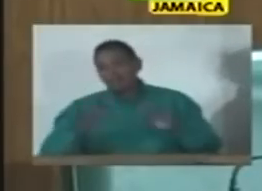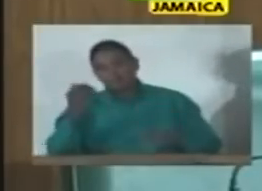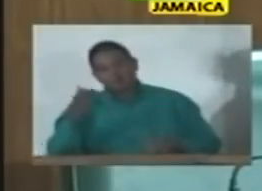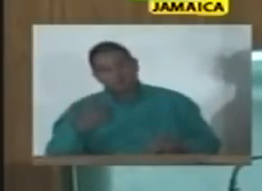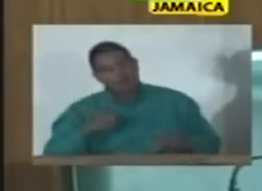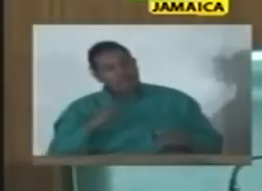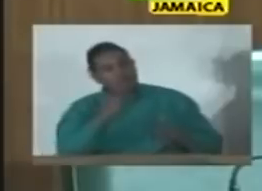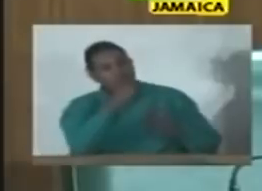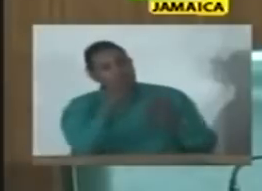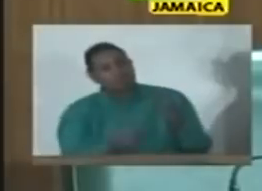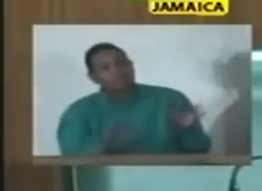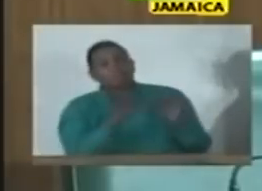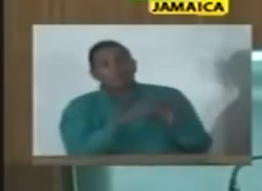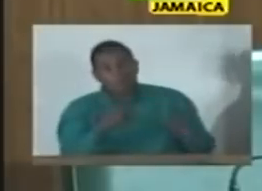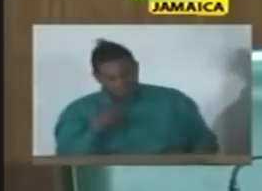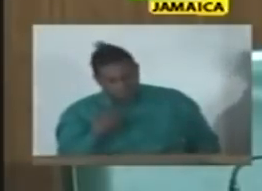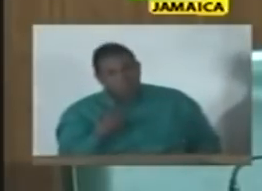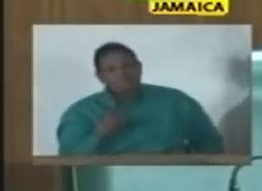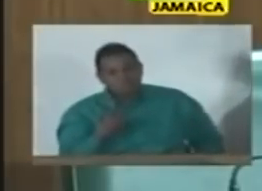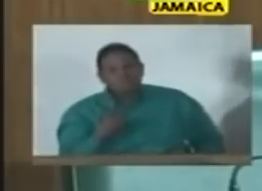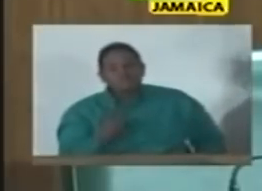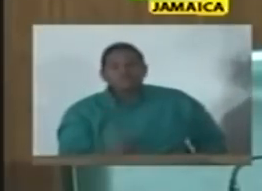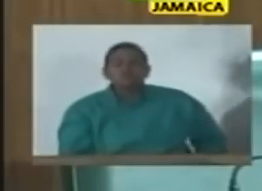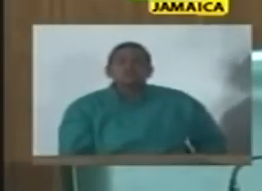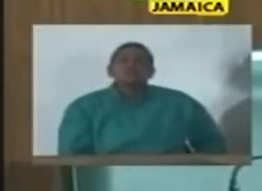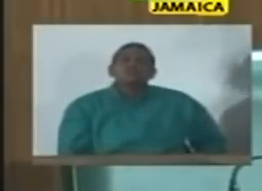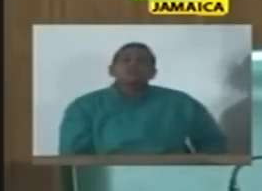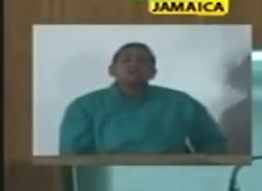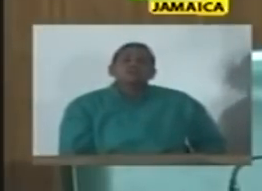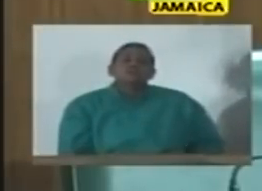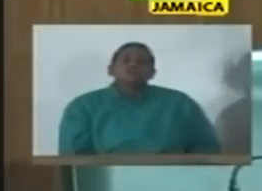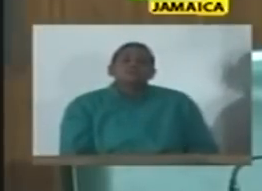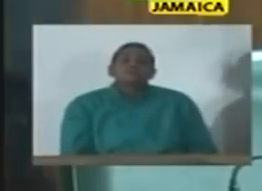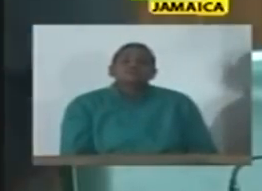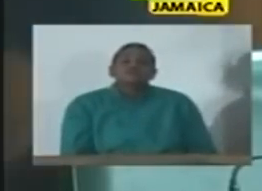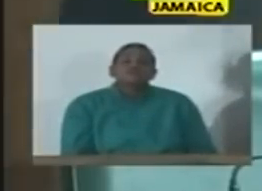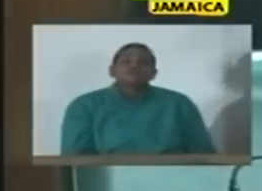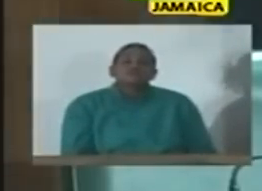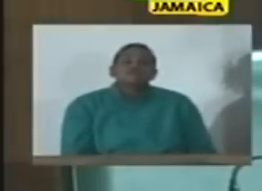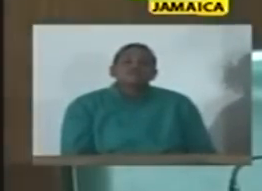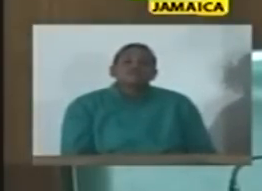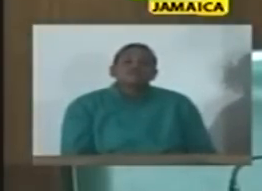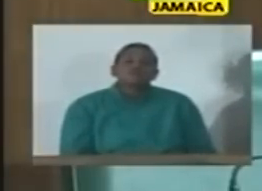And here, somewhere along the line,